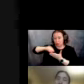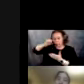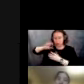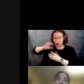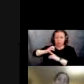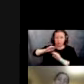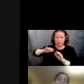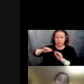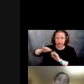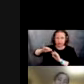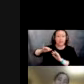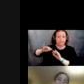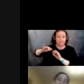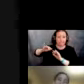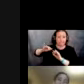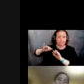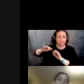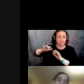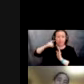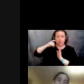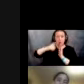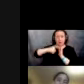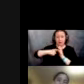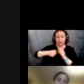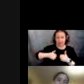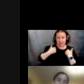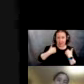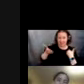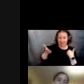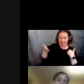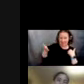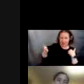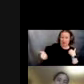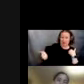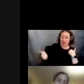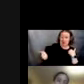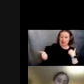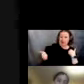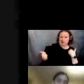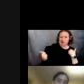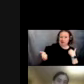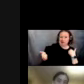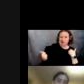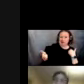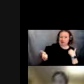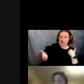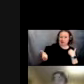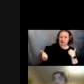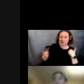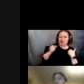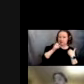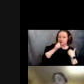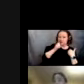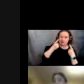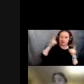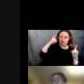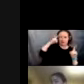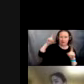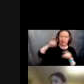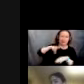realized that life in Point Barrow just was not working for the Native community because of